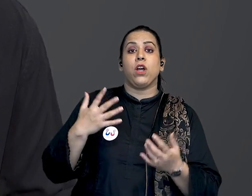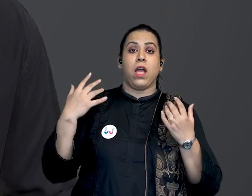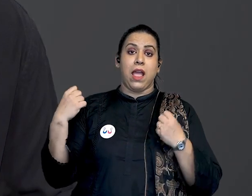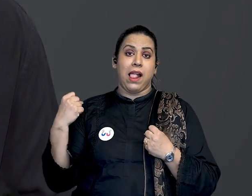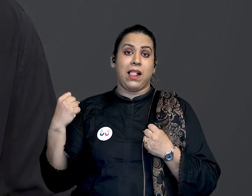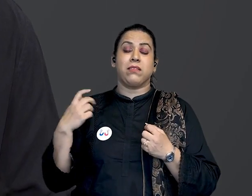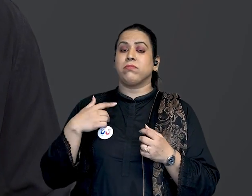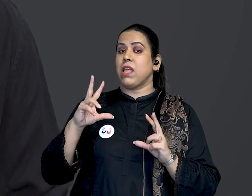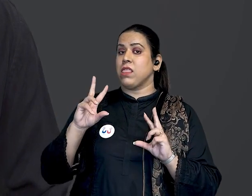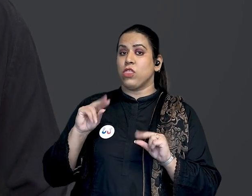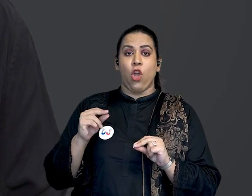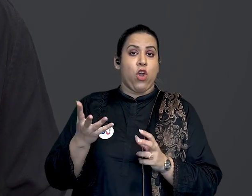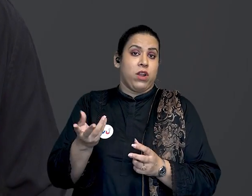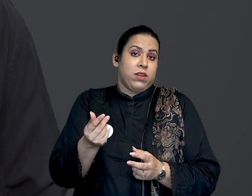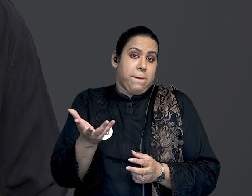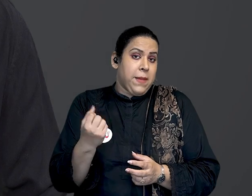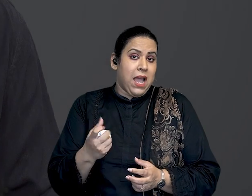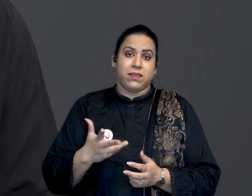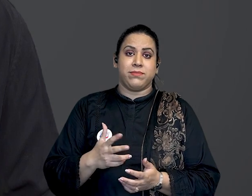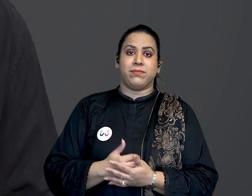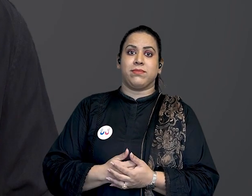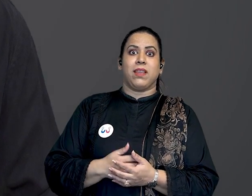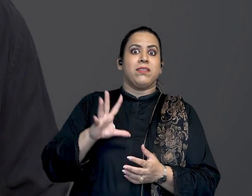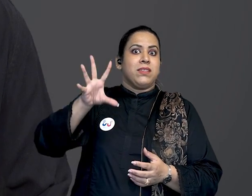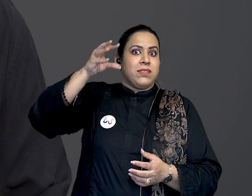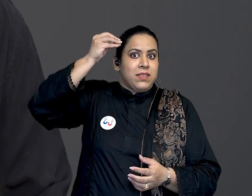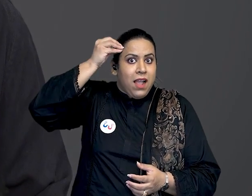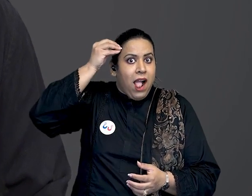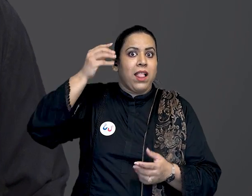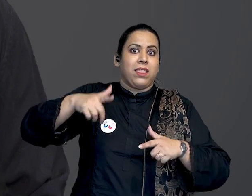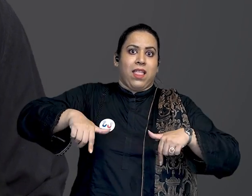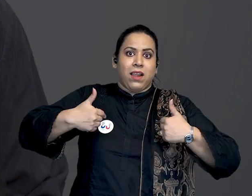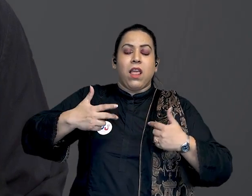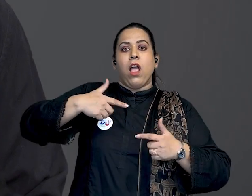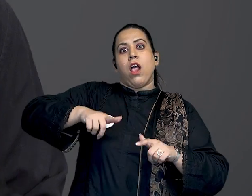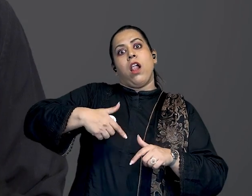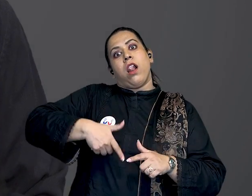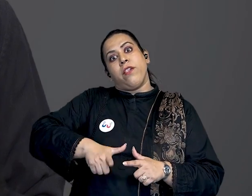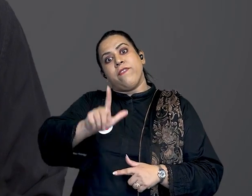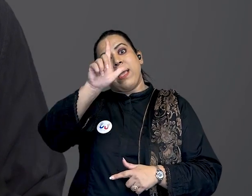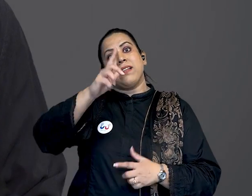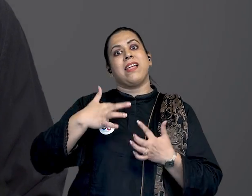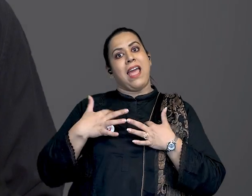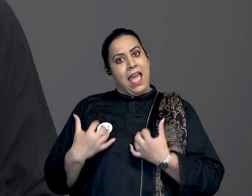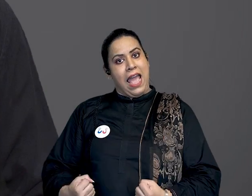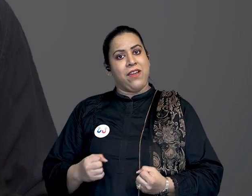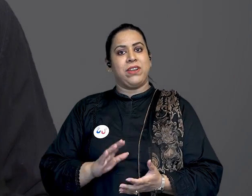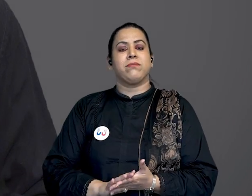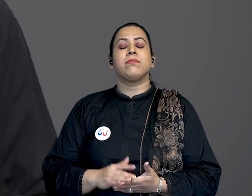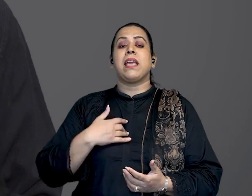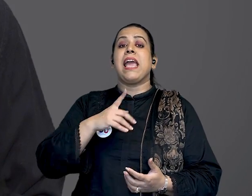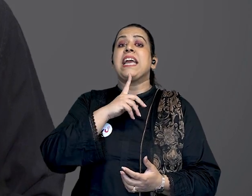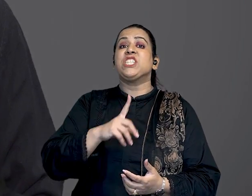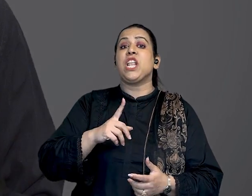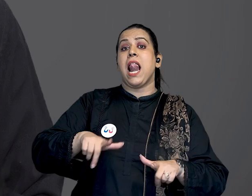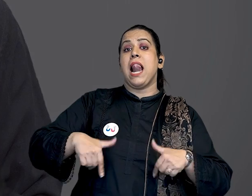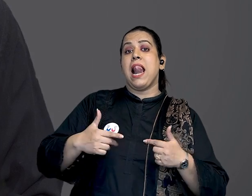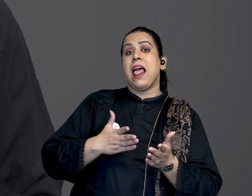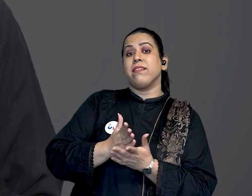who you are is the first step and what you want. And our whys are so strong that once we know why we're doing